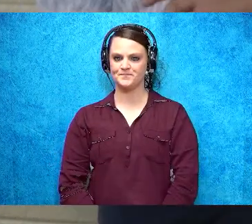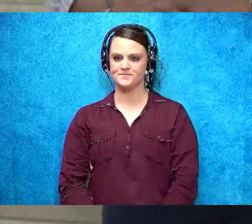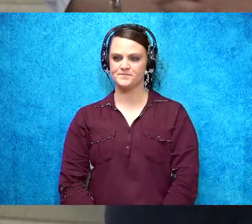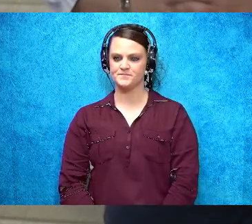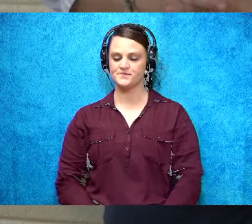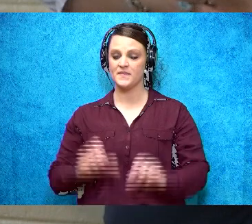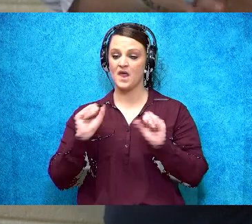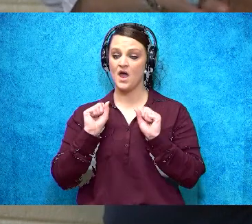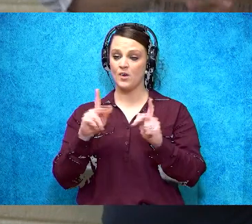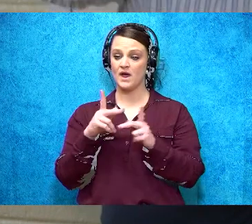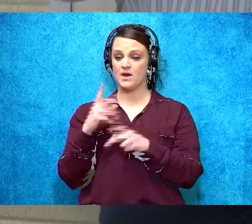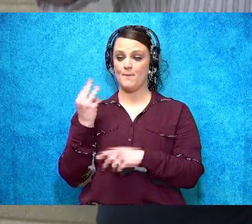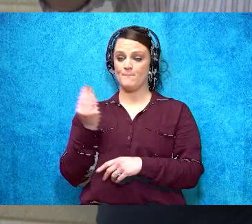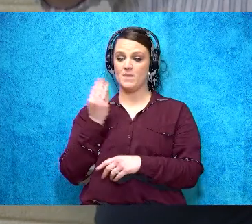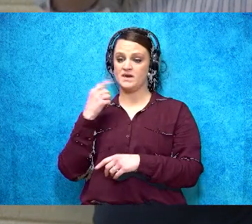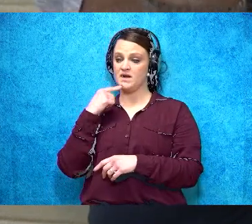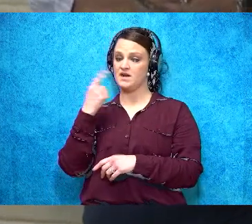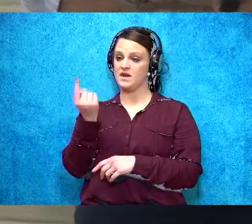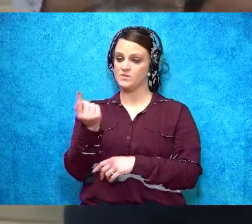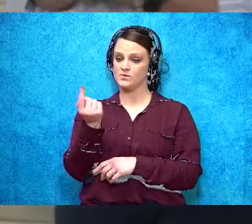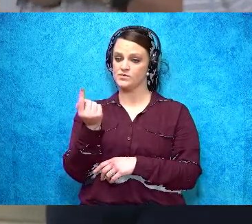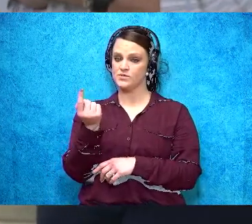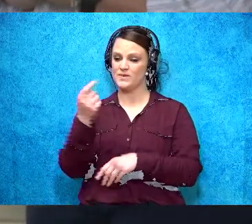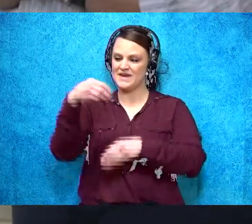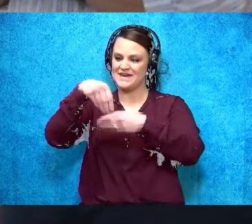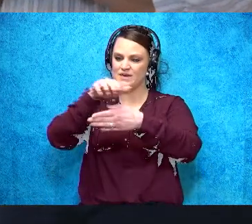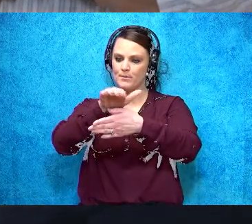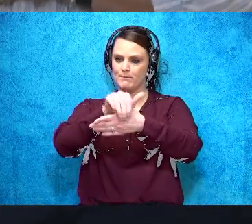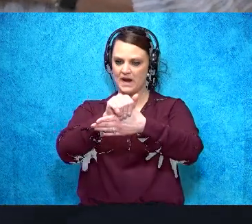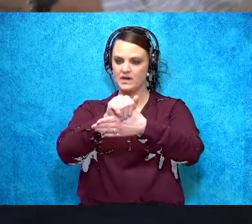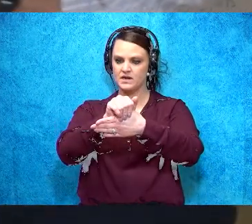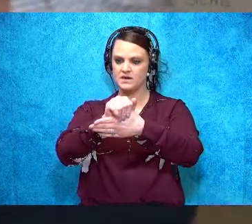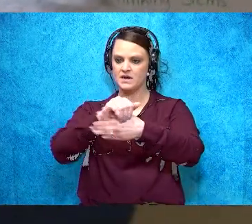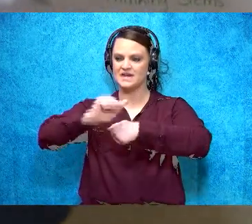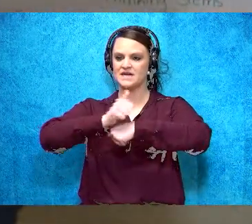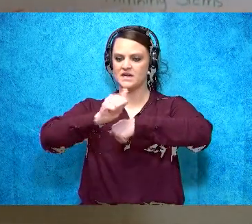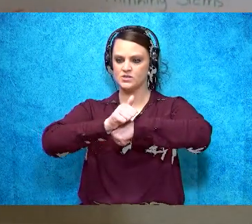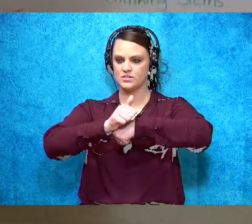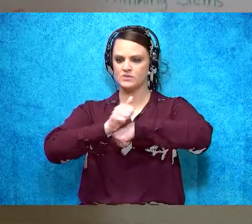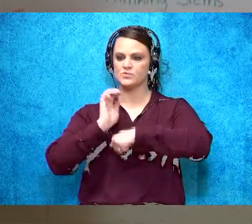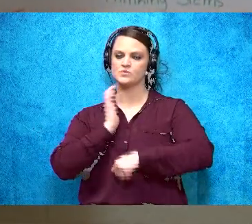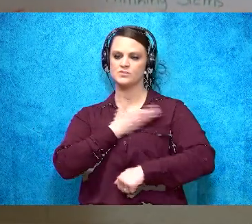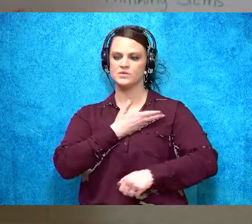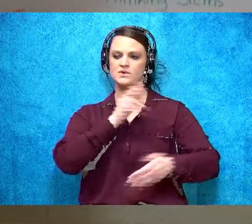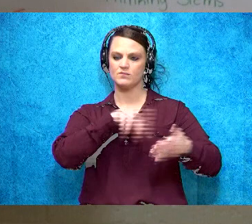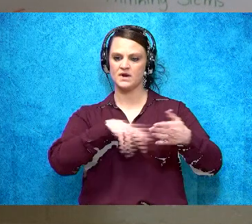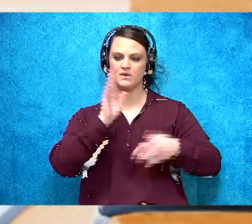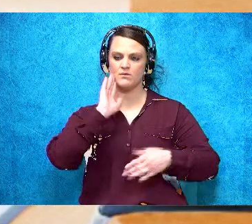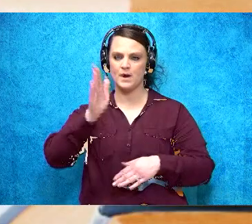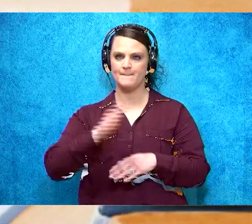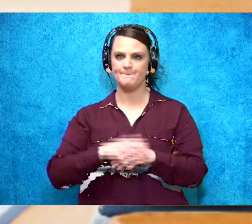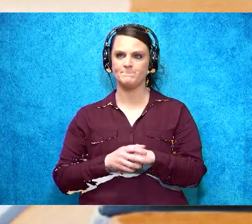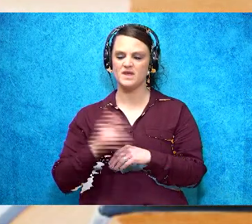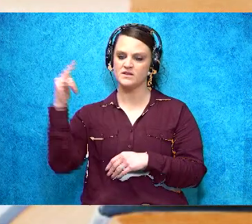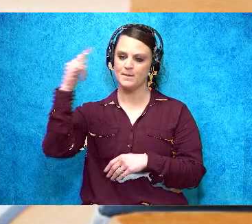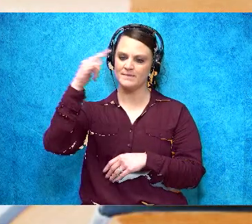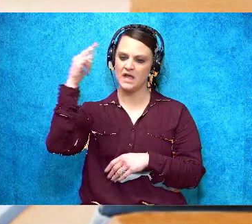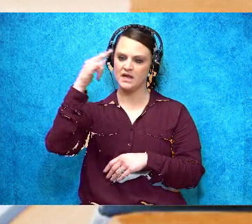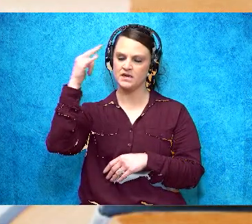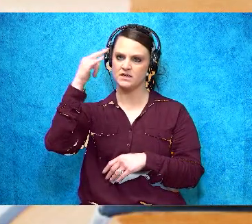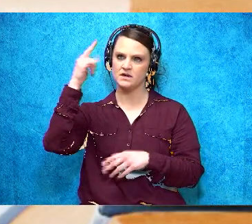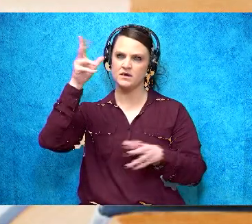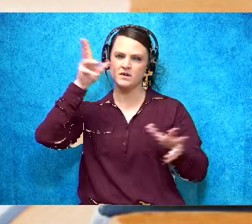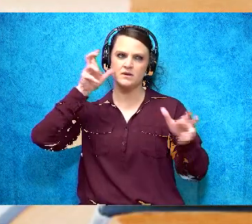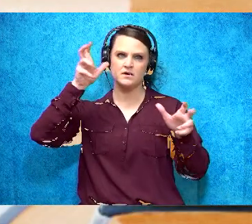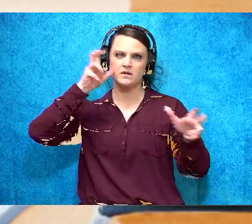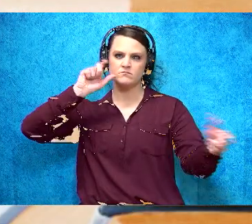this article, Danger, which you have in your packets. Let's read it. The noise of the plane changed. The